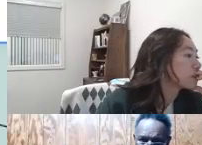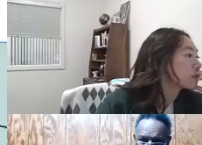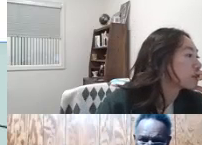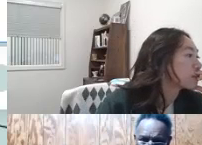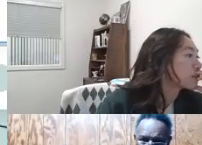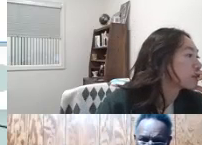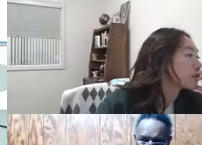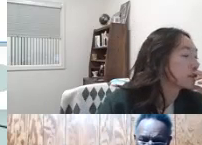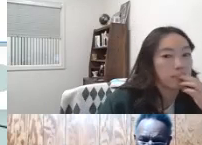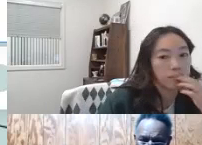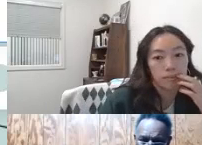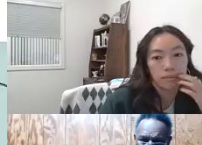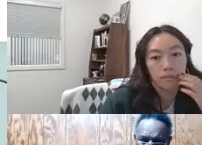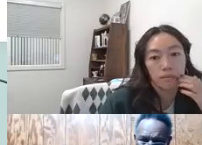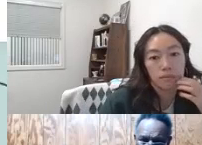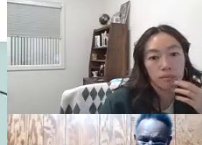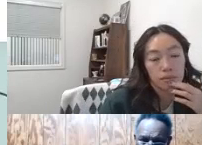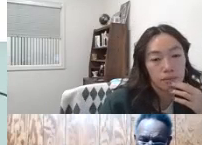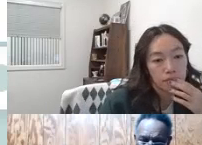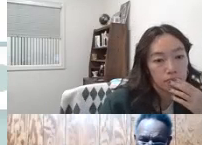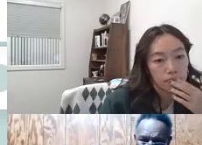these upcoming months. So I did hear a lot of